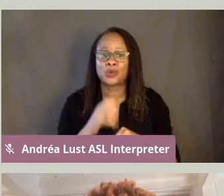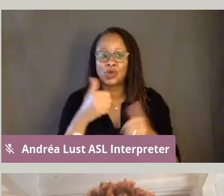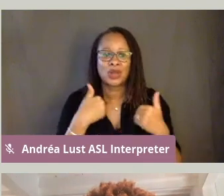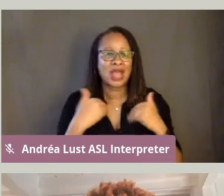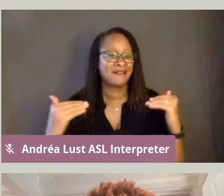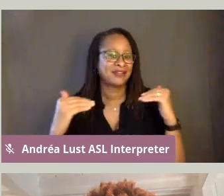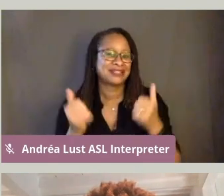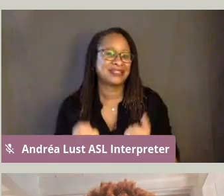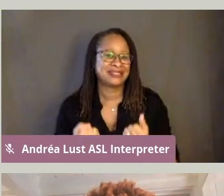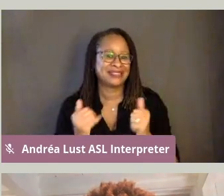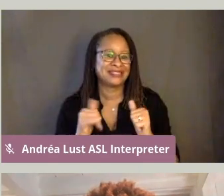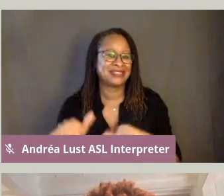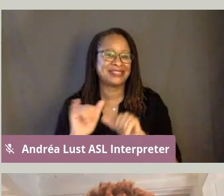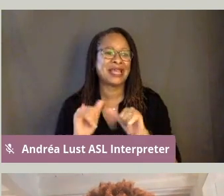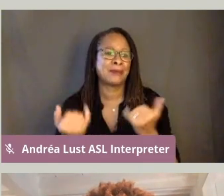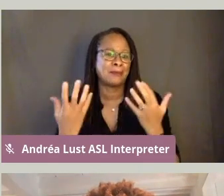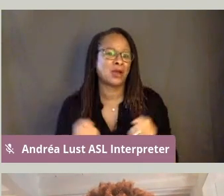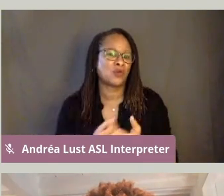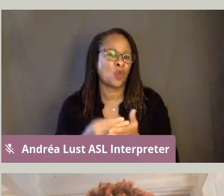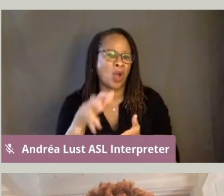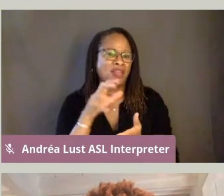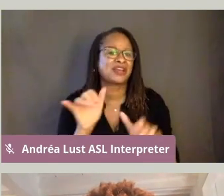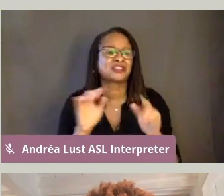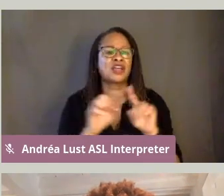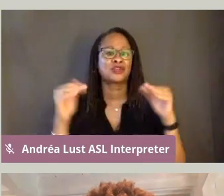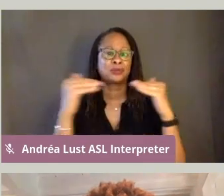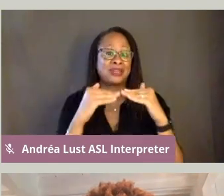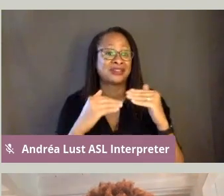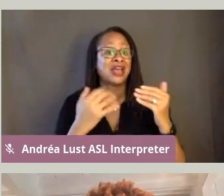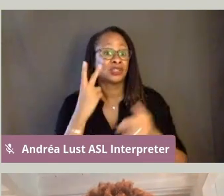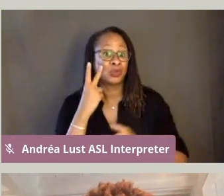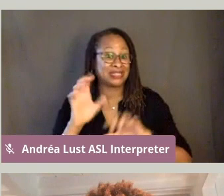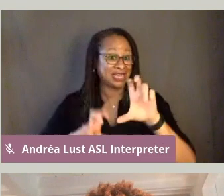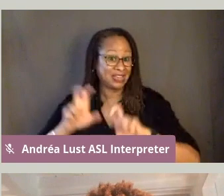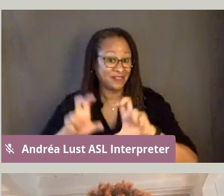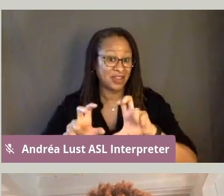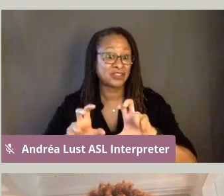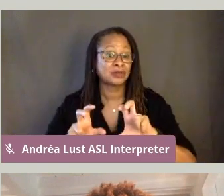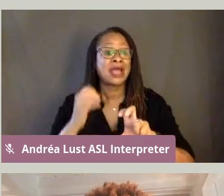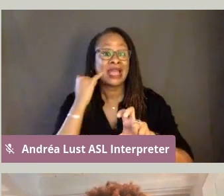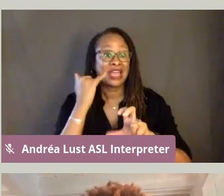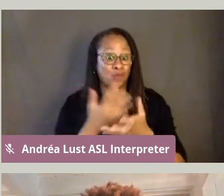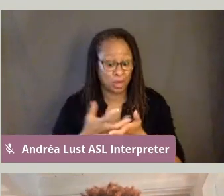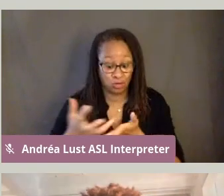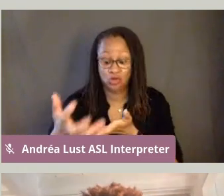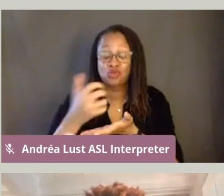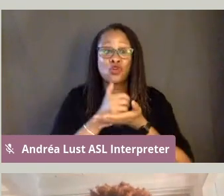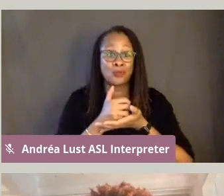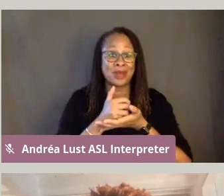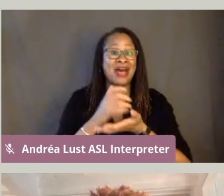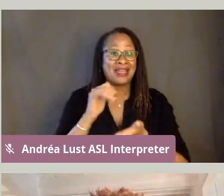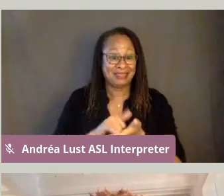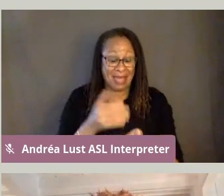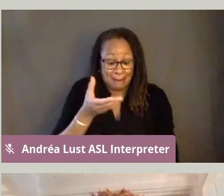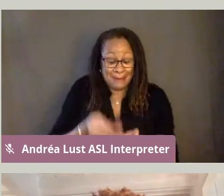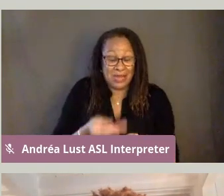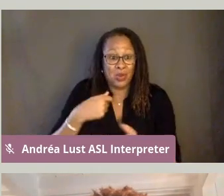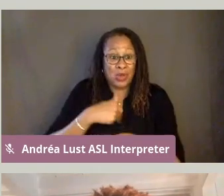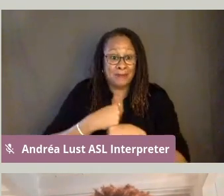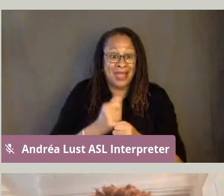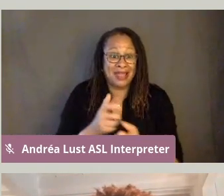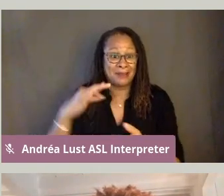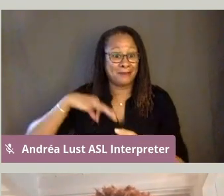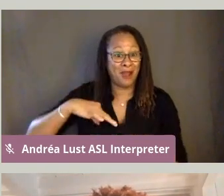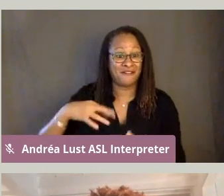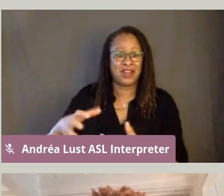of ours who are funding films. So investment is the way that we see if we recoup, that money can then go back into the next film. And so